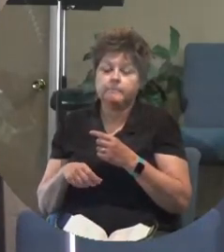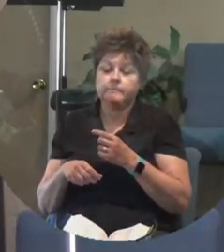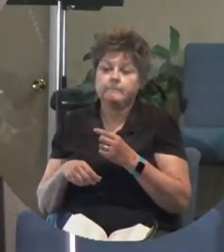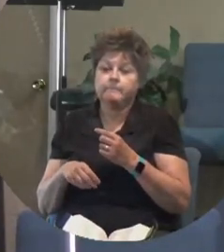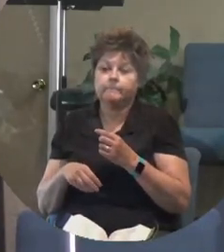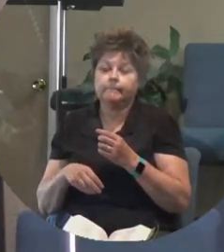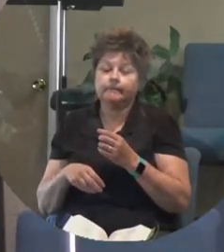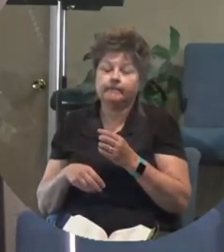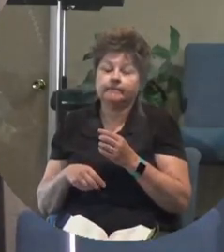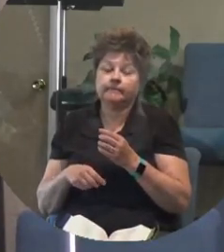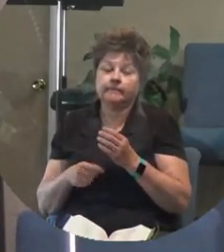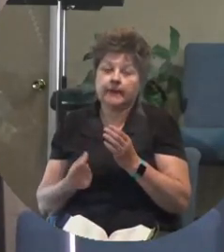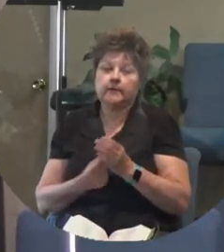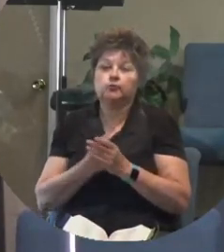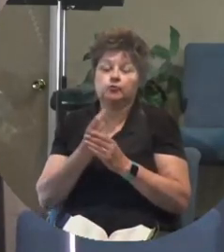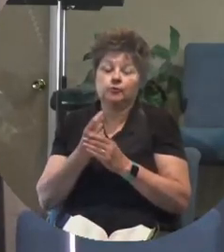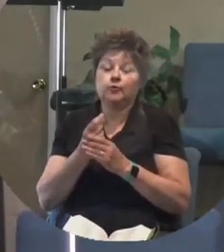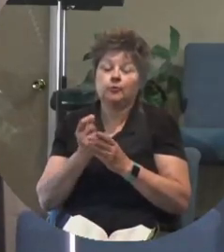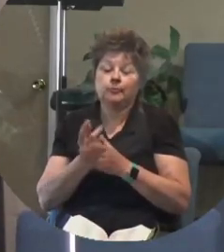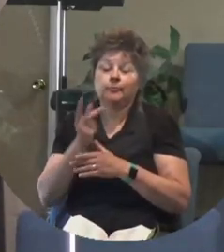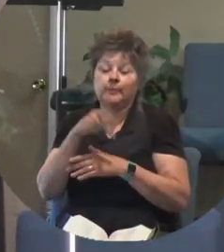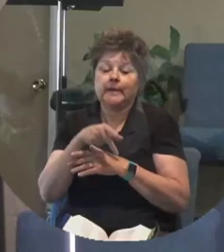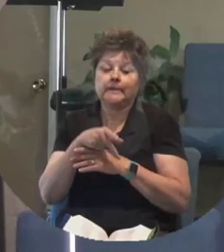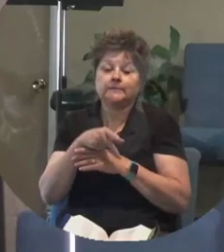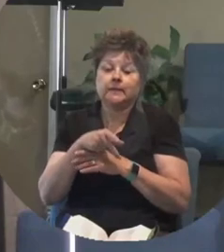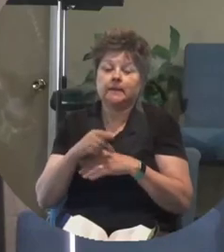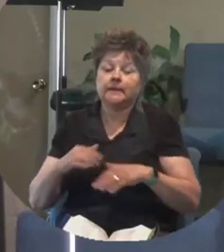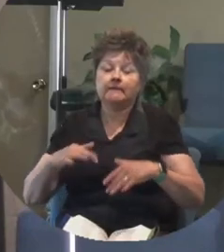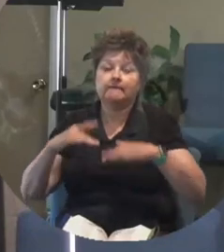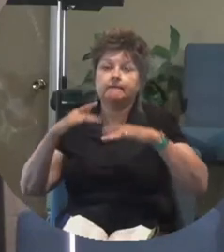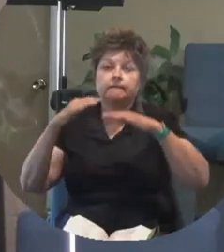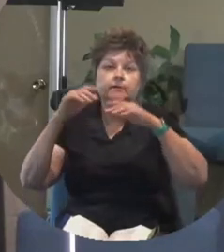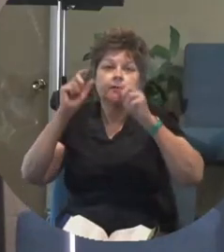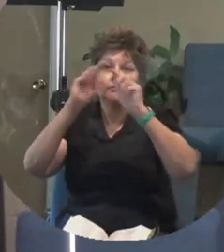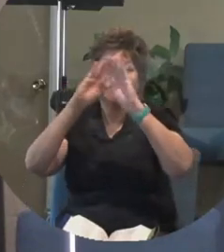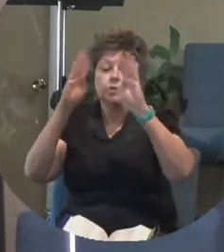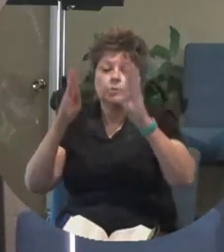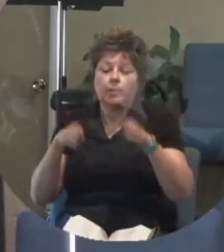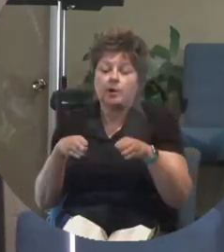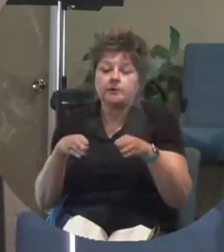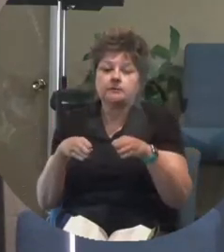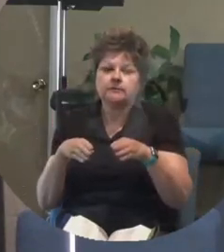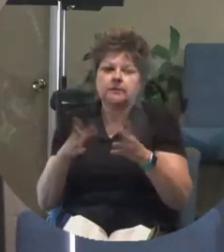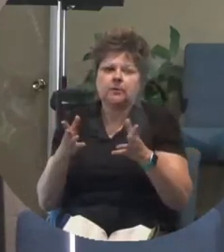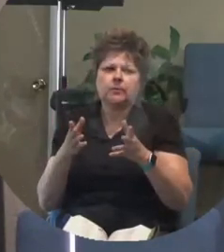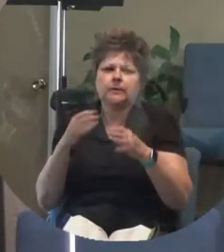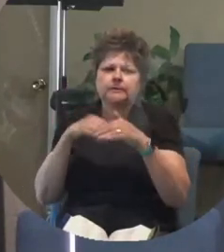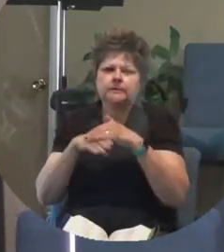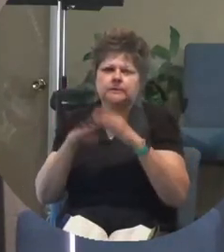the very best. I'm going to fill your barns. Now, what goes in barns?